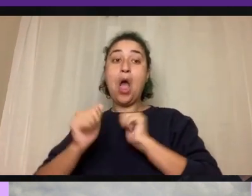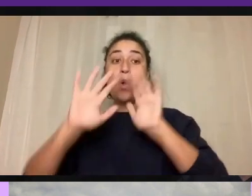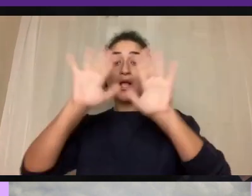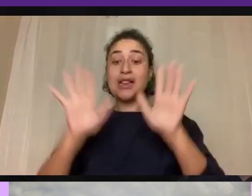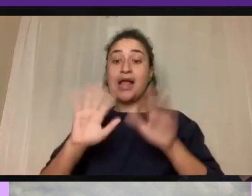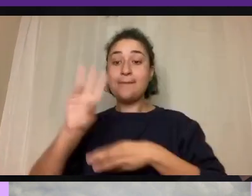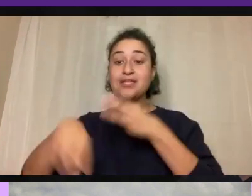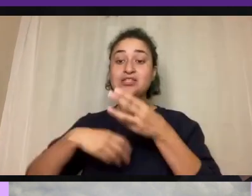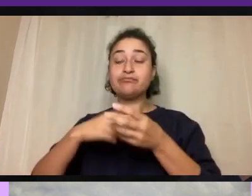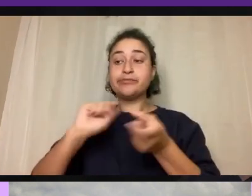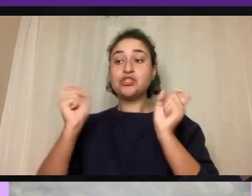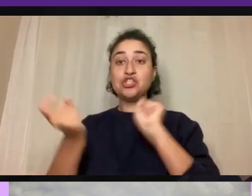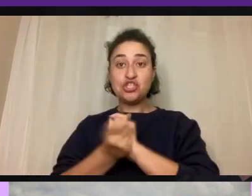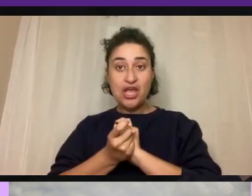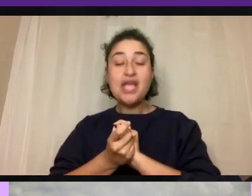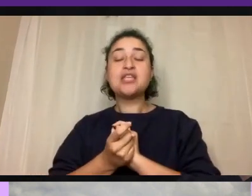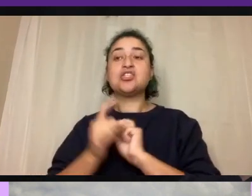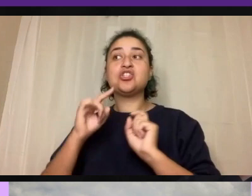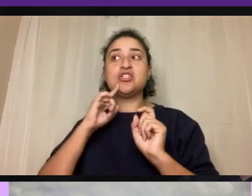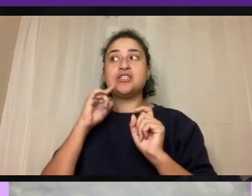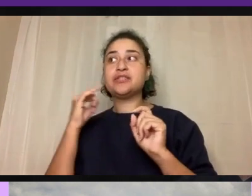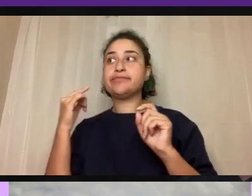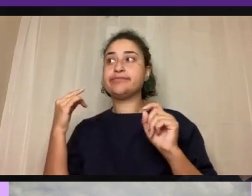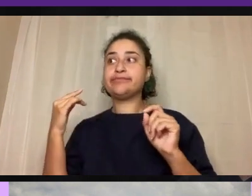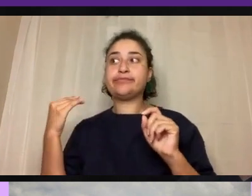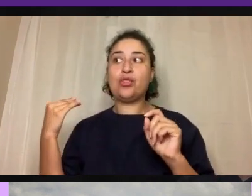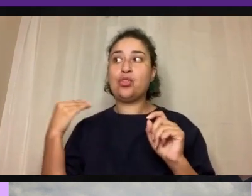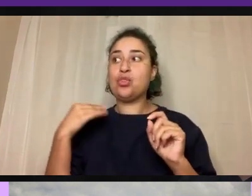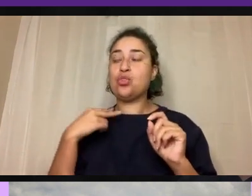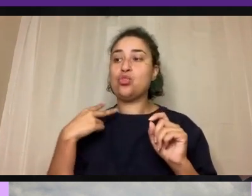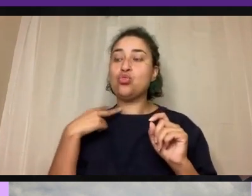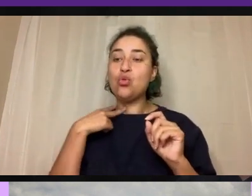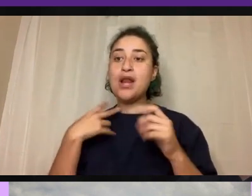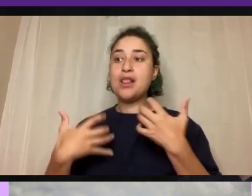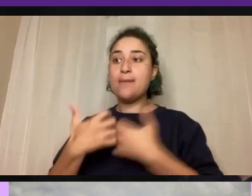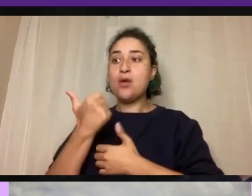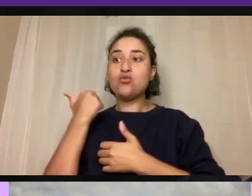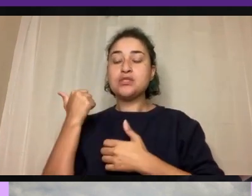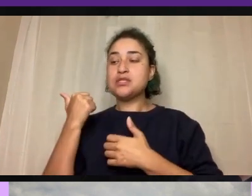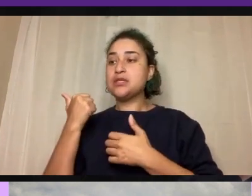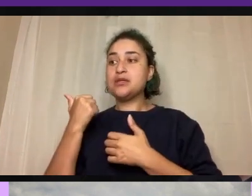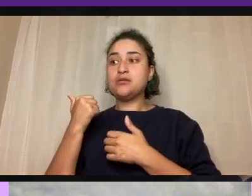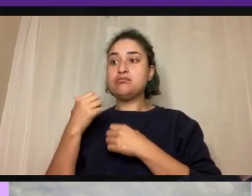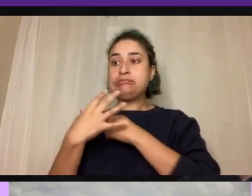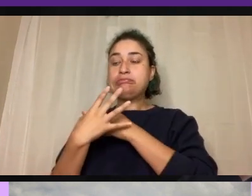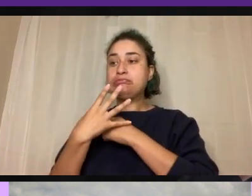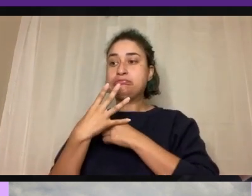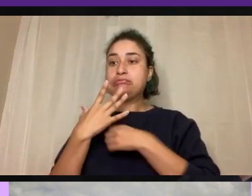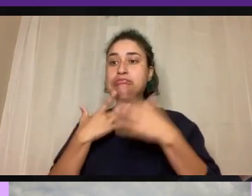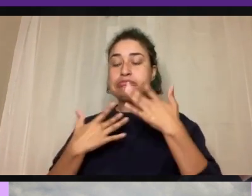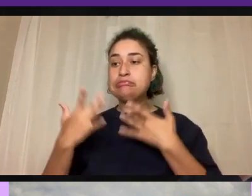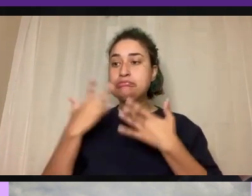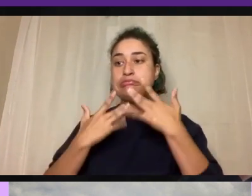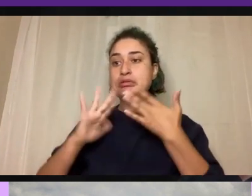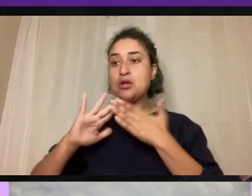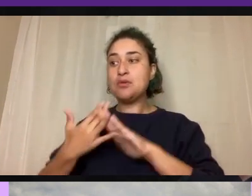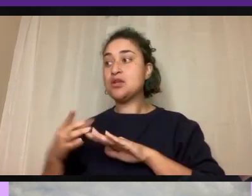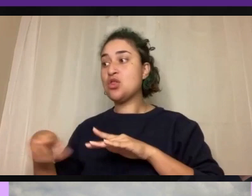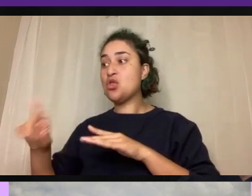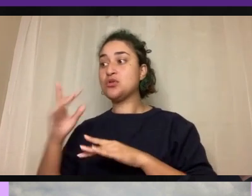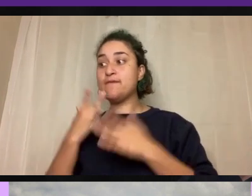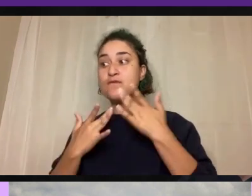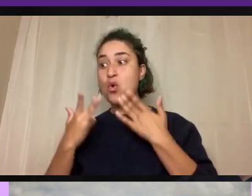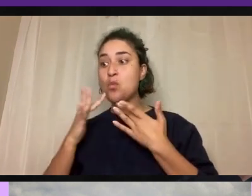vulnerable communities in every pocket of this world now, right? And those vulnerable communities, a lot of them are